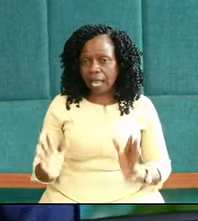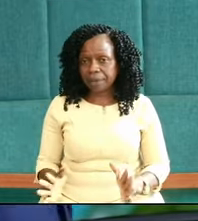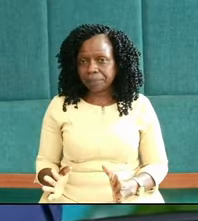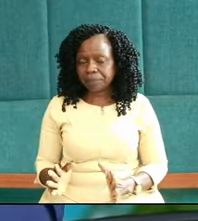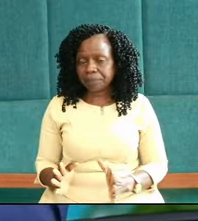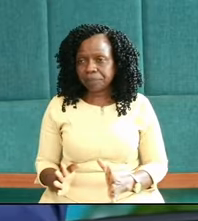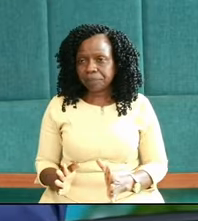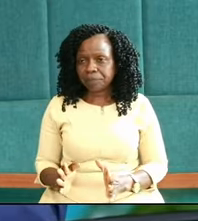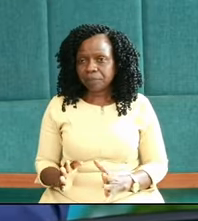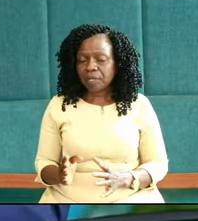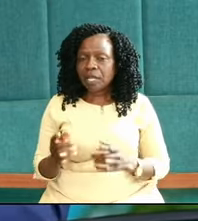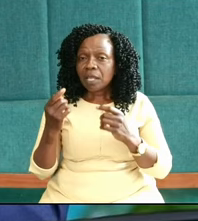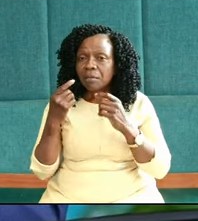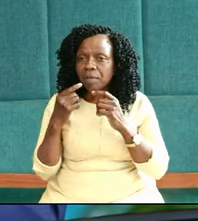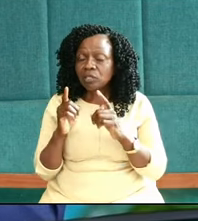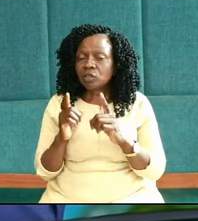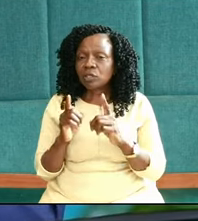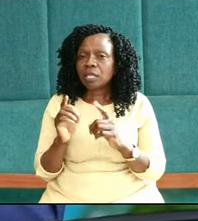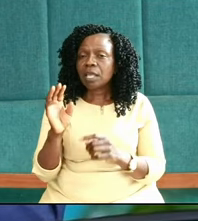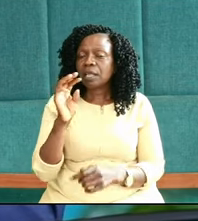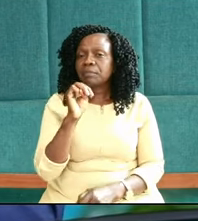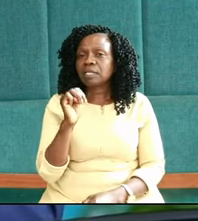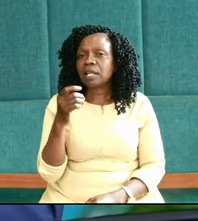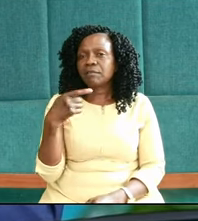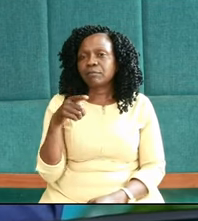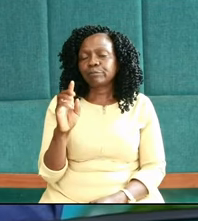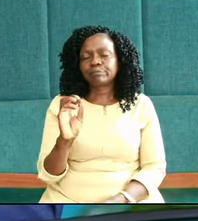he doesn't mention himself.